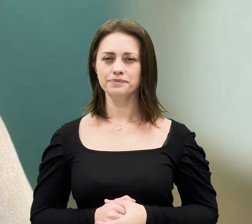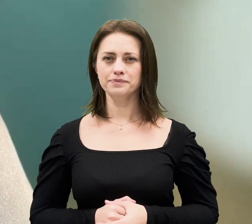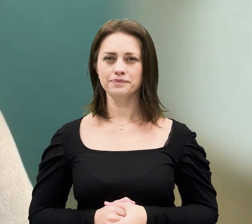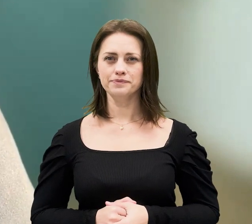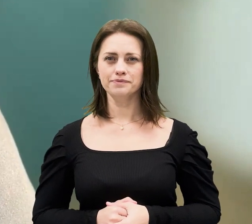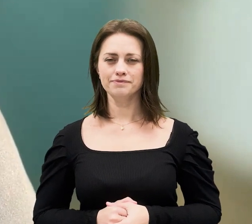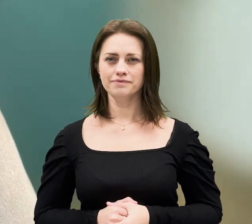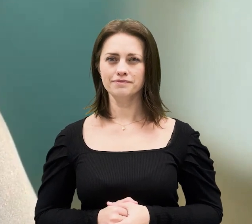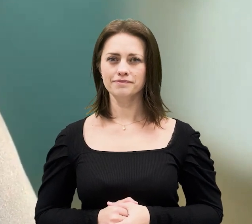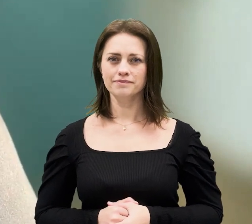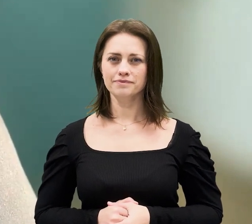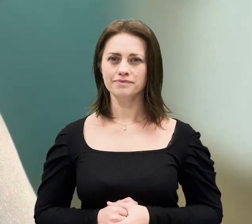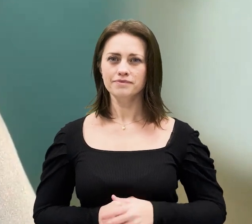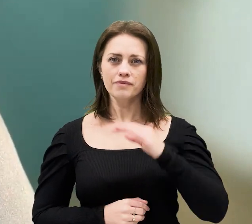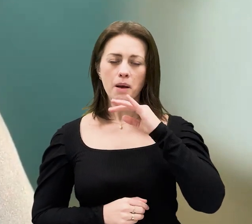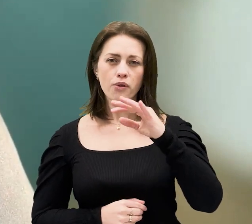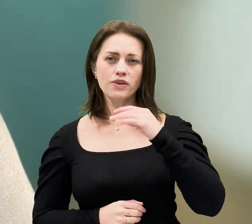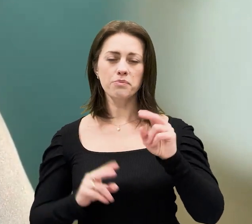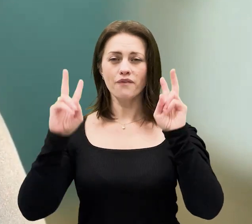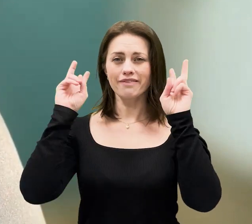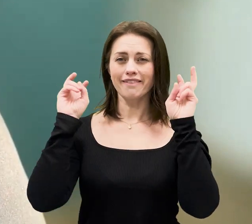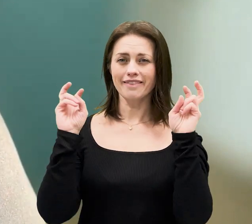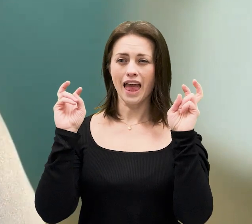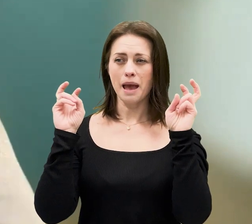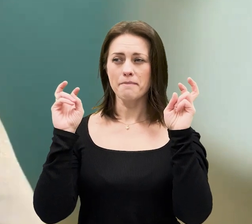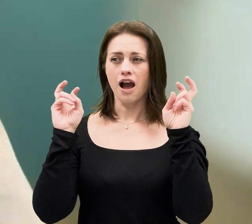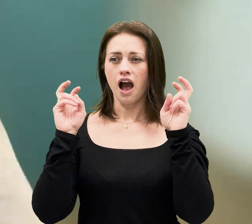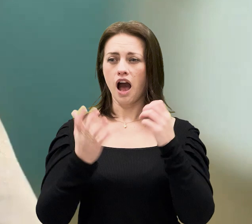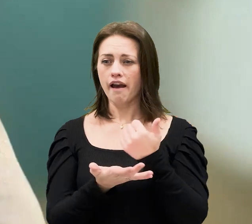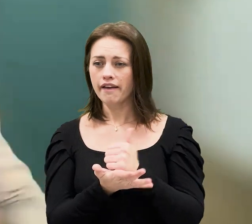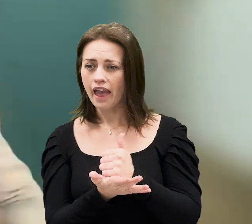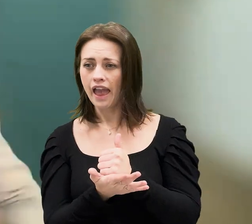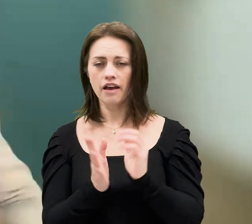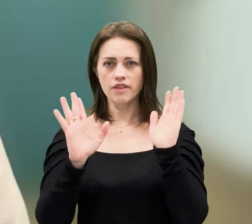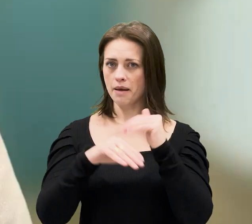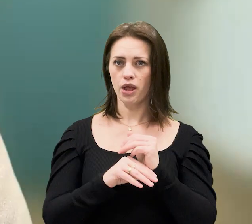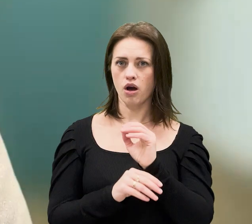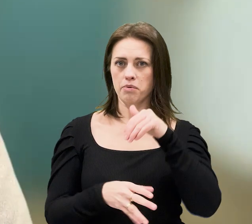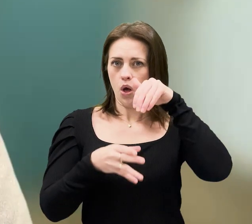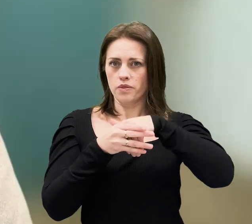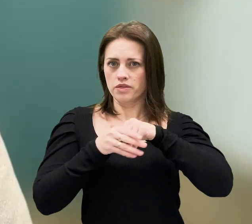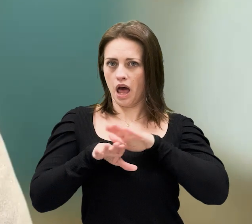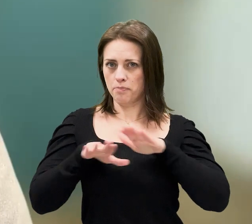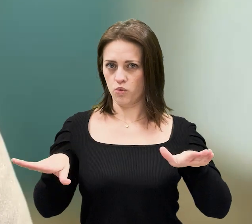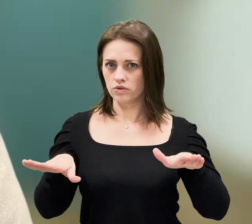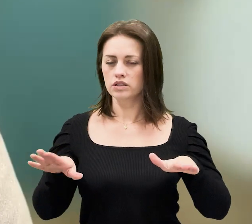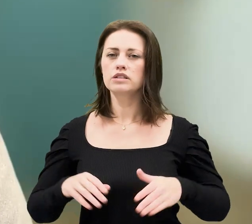century, nobody was talking about being gay or whatever.